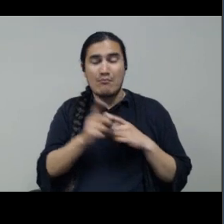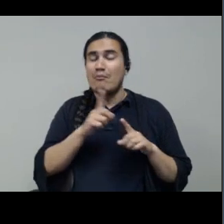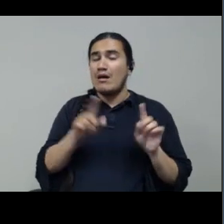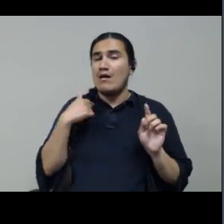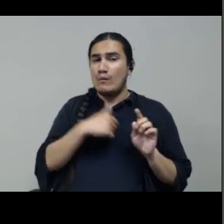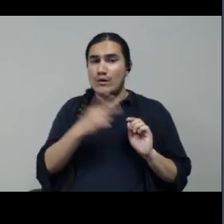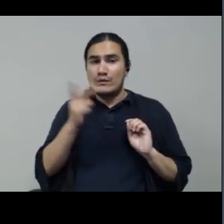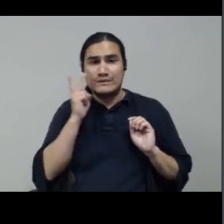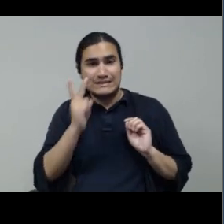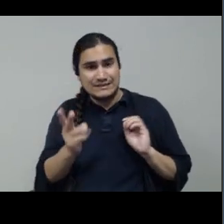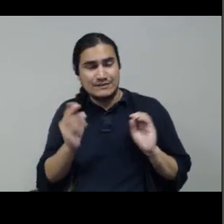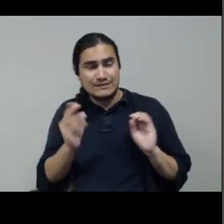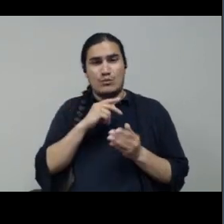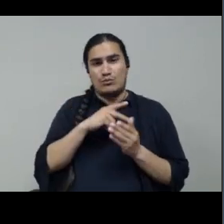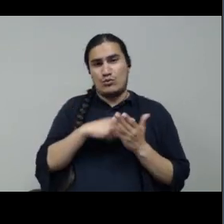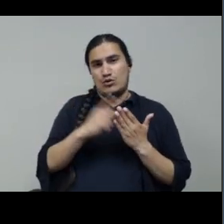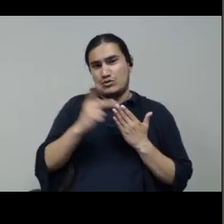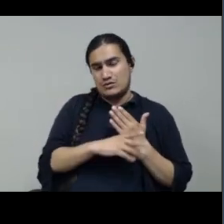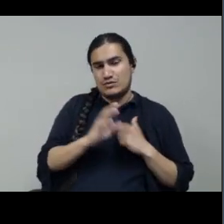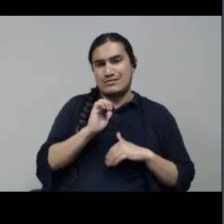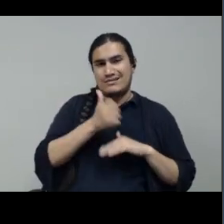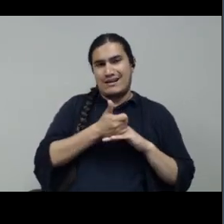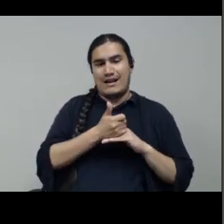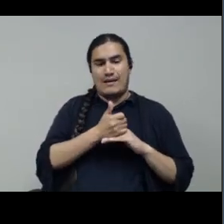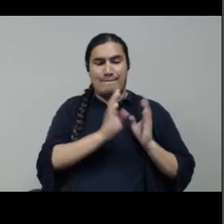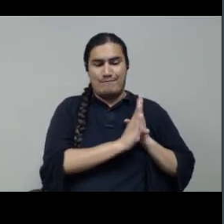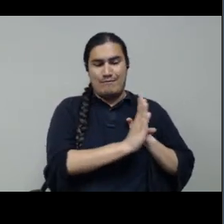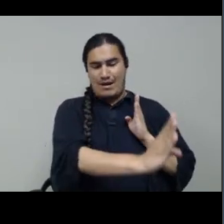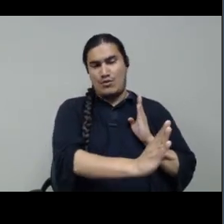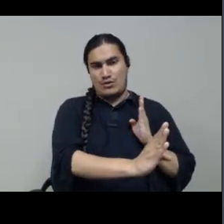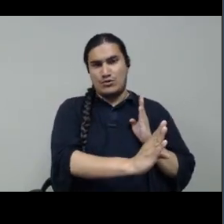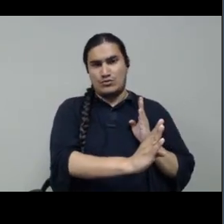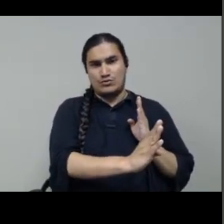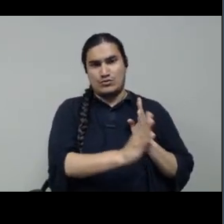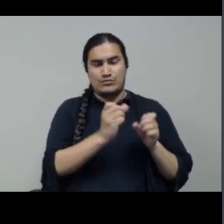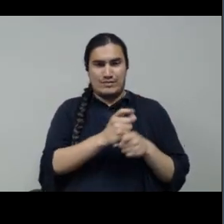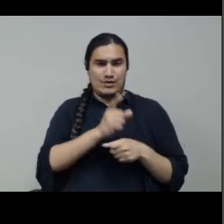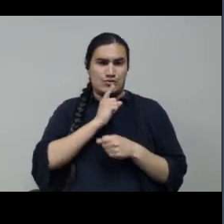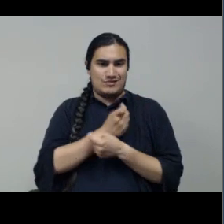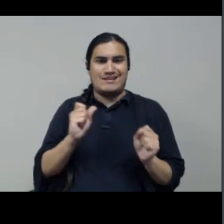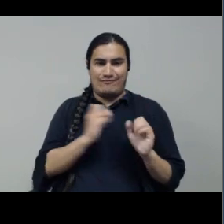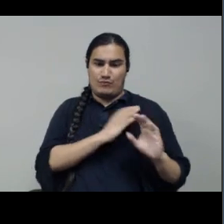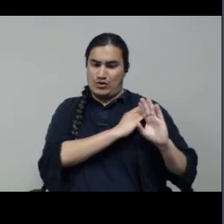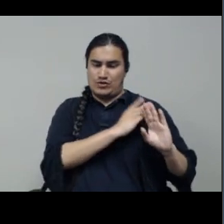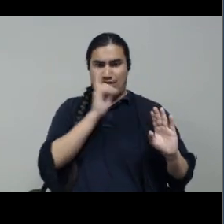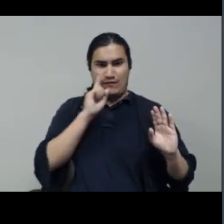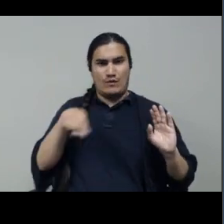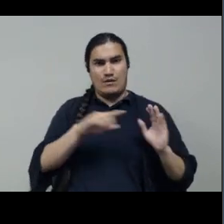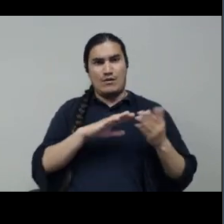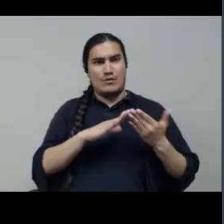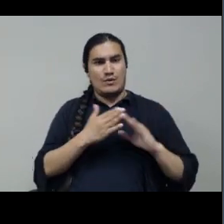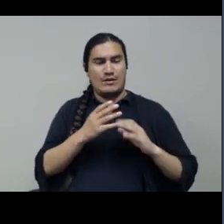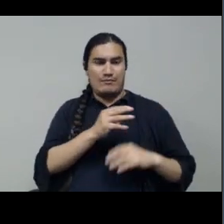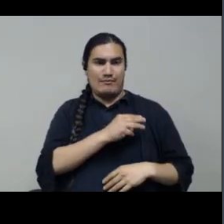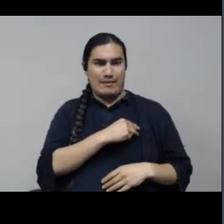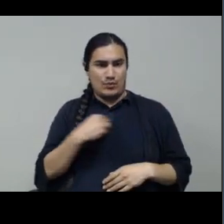seeing more projects that are creating barriers to create that safer protection for their community members and